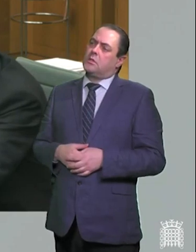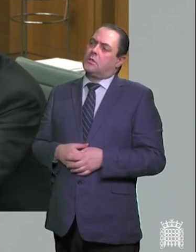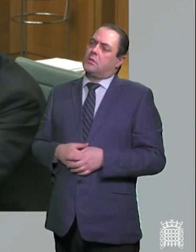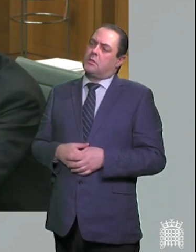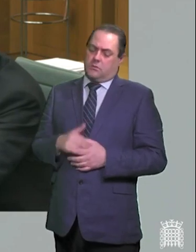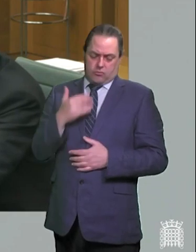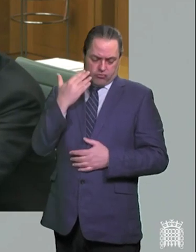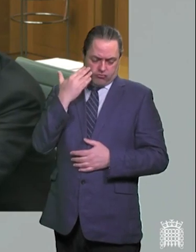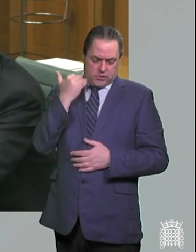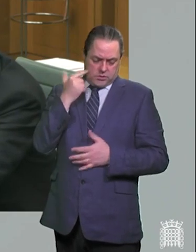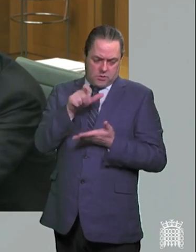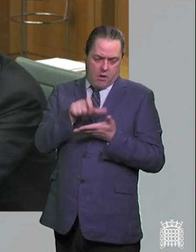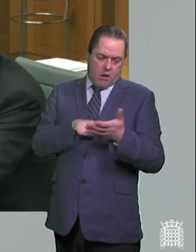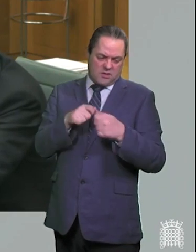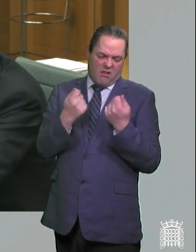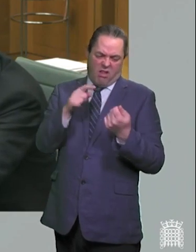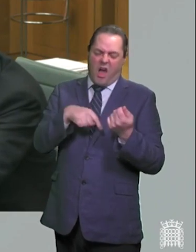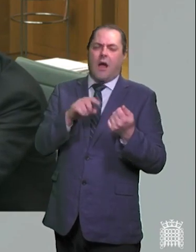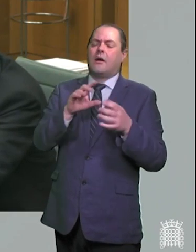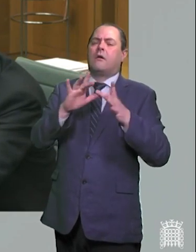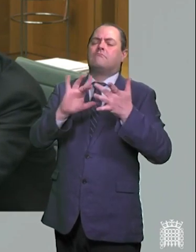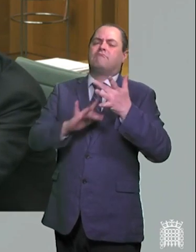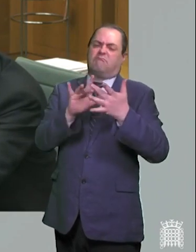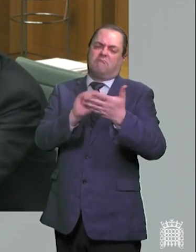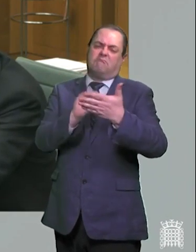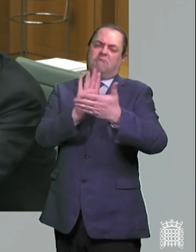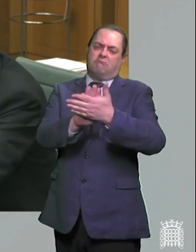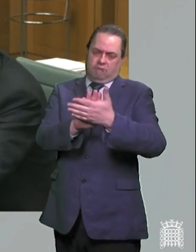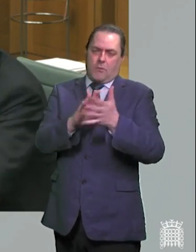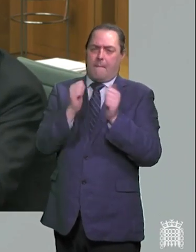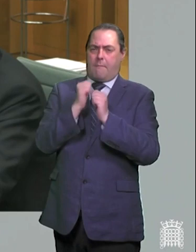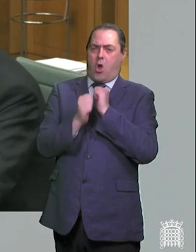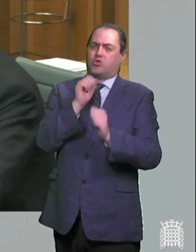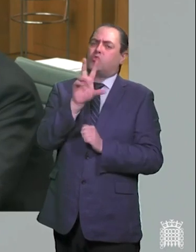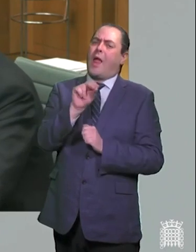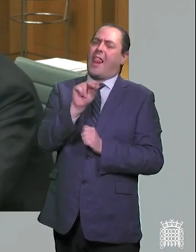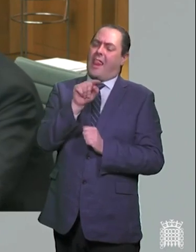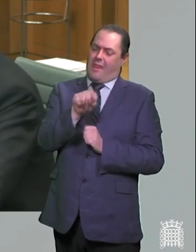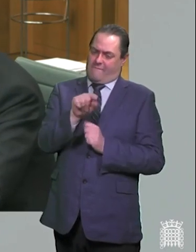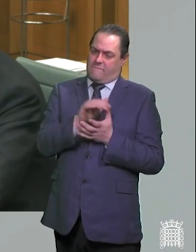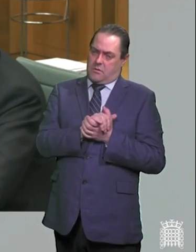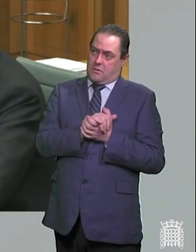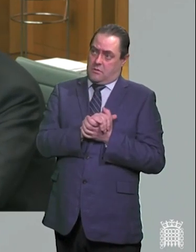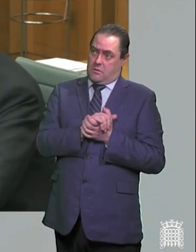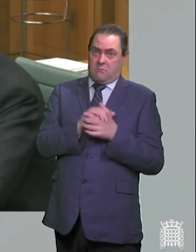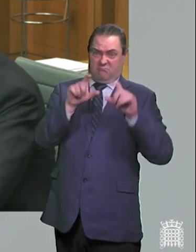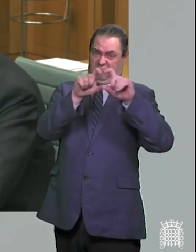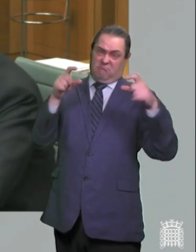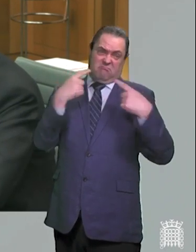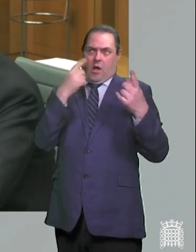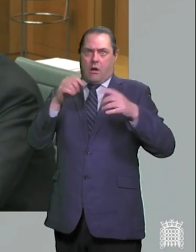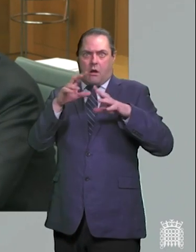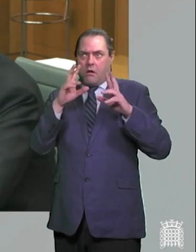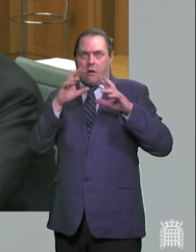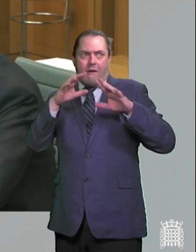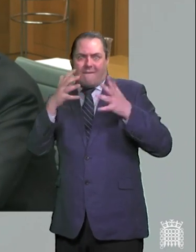In a recent article published on its website on the 12th of March, it stated, this was the headline, revealed